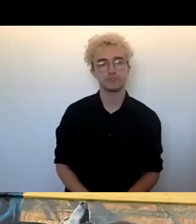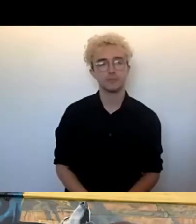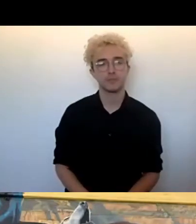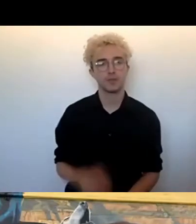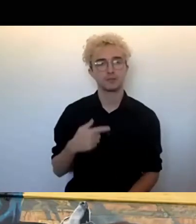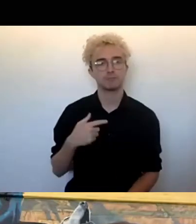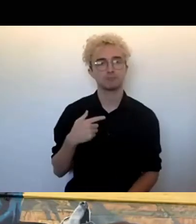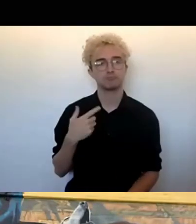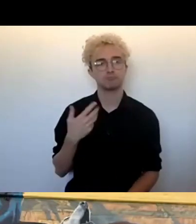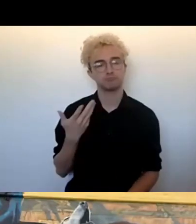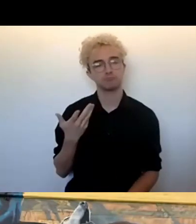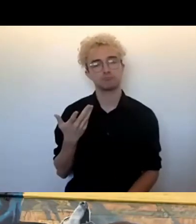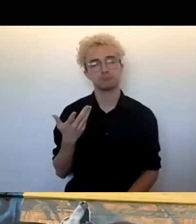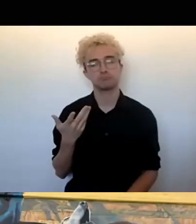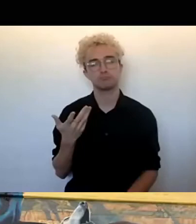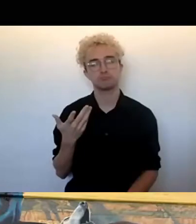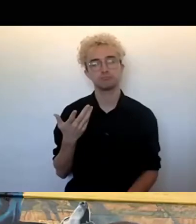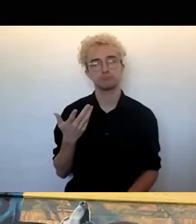the